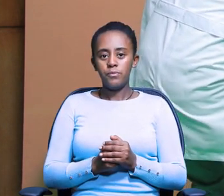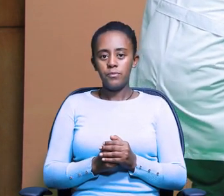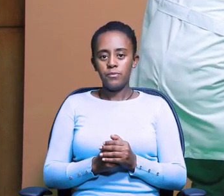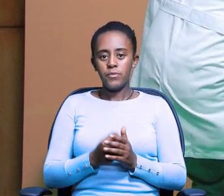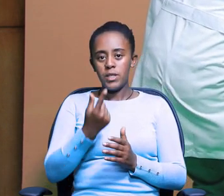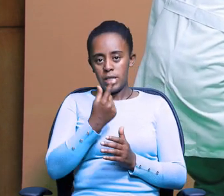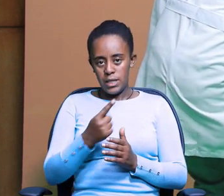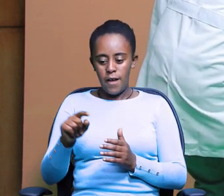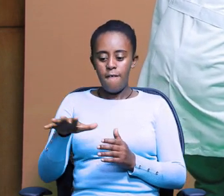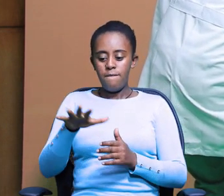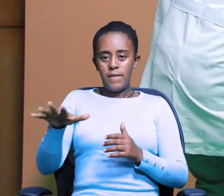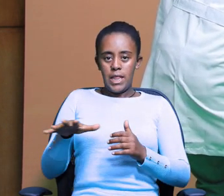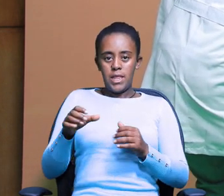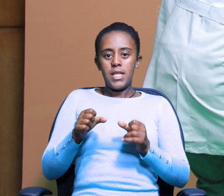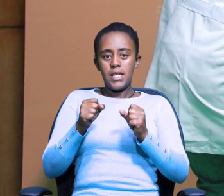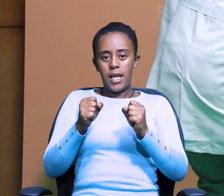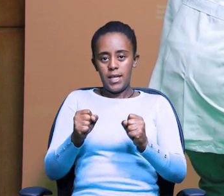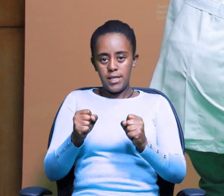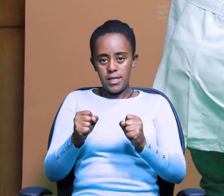the field strengths